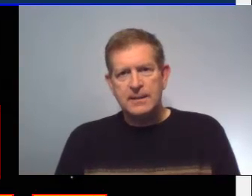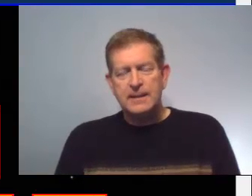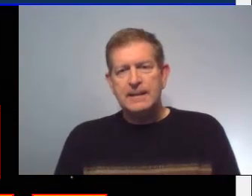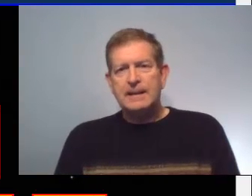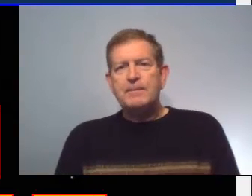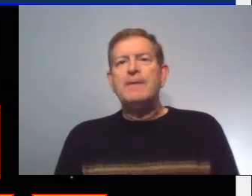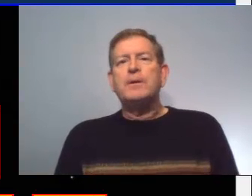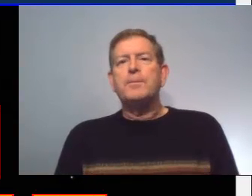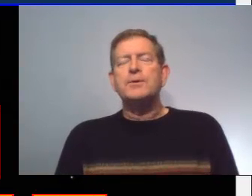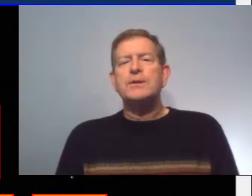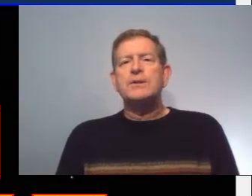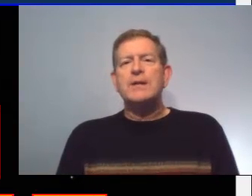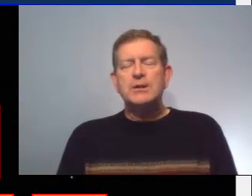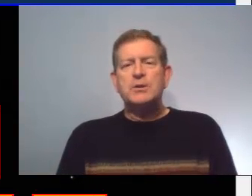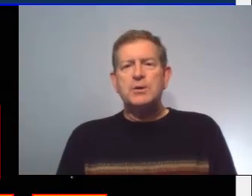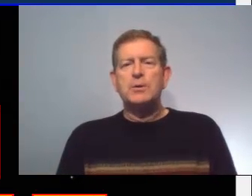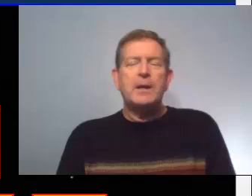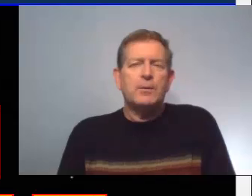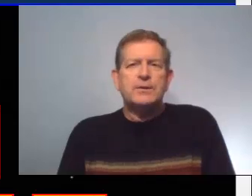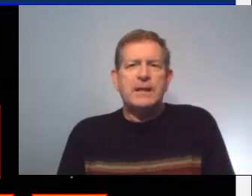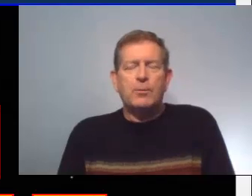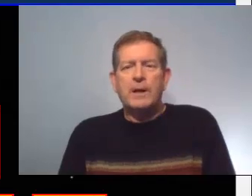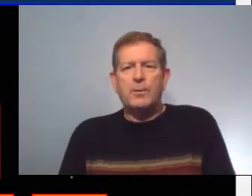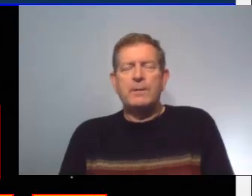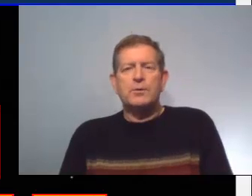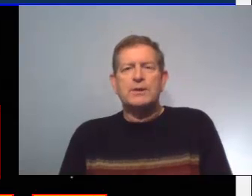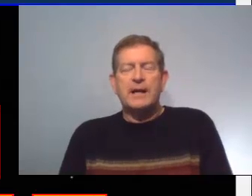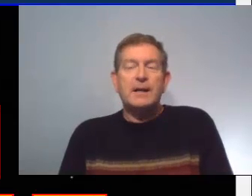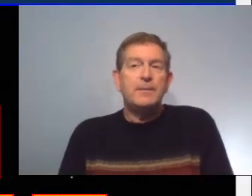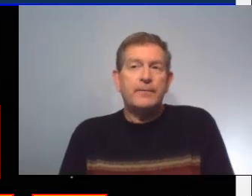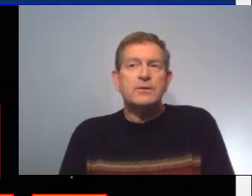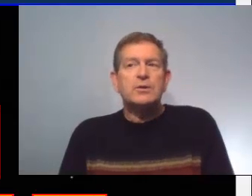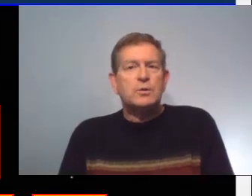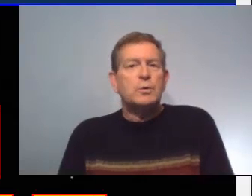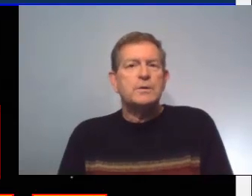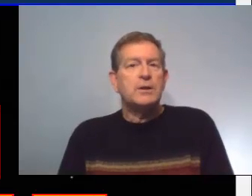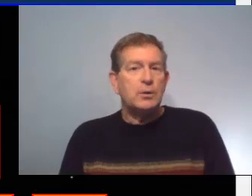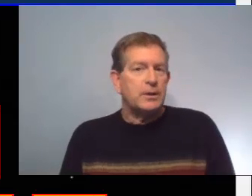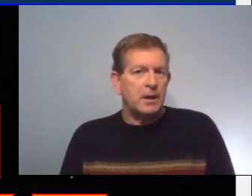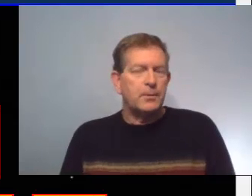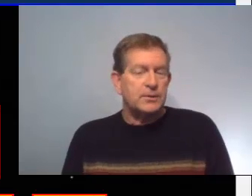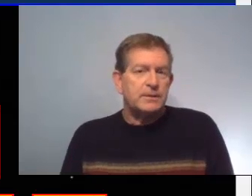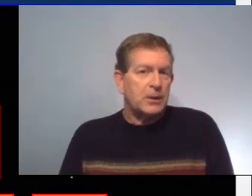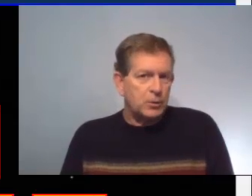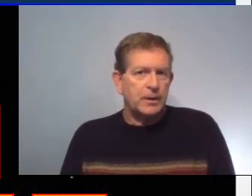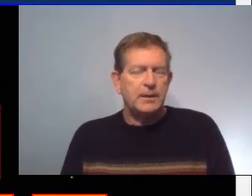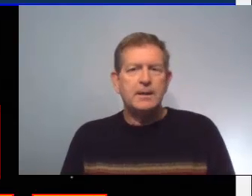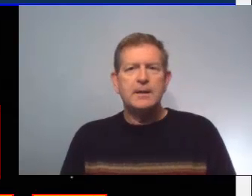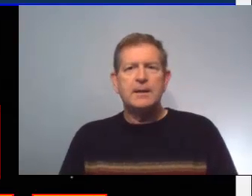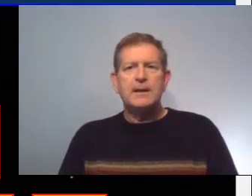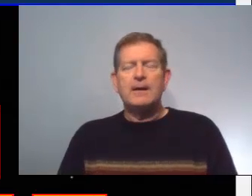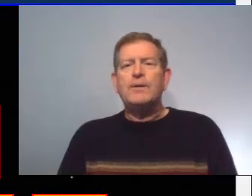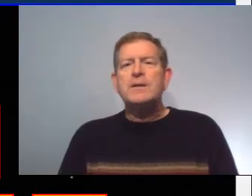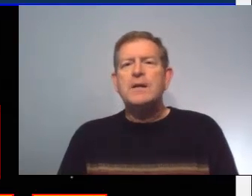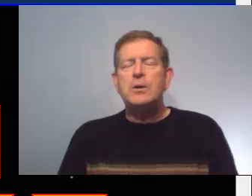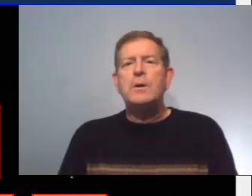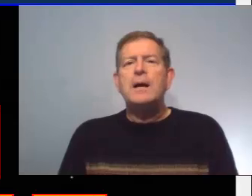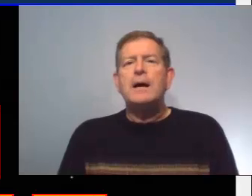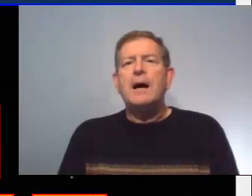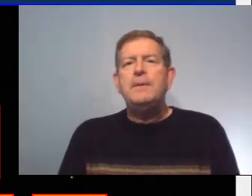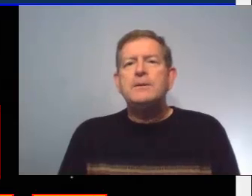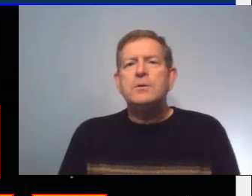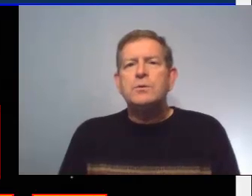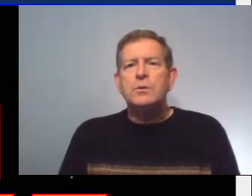États-Unis? If the person says to you, and they won't say that right away most likely, but if it's a student and you're a young person, they could. If they say to